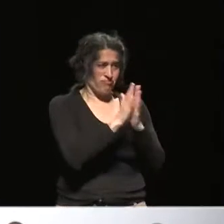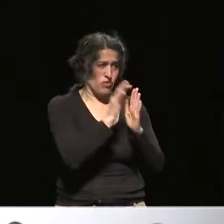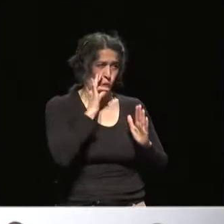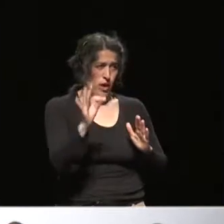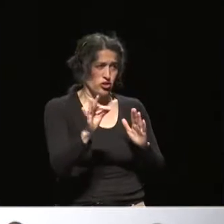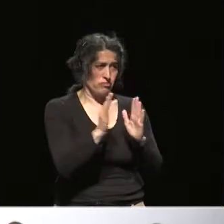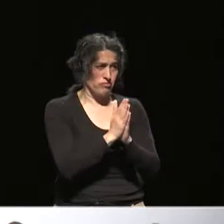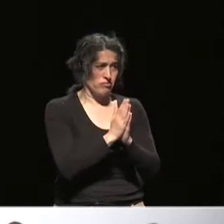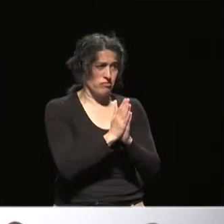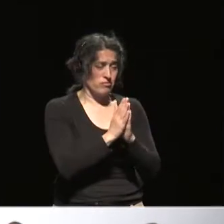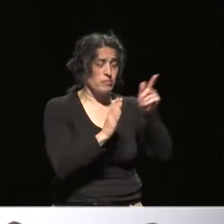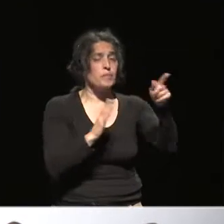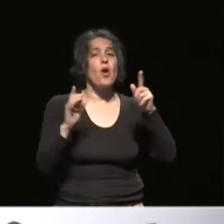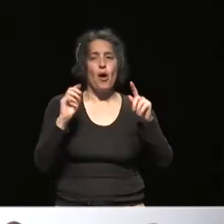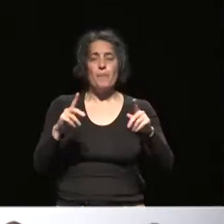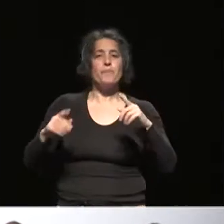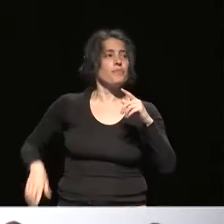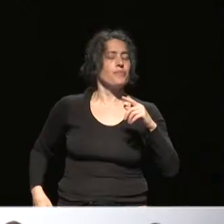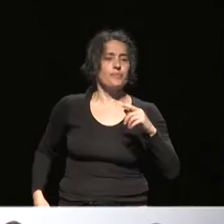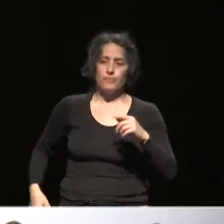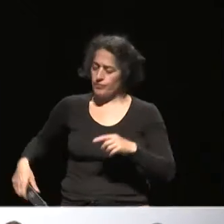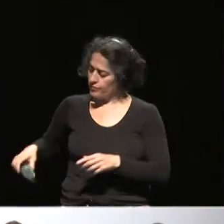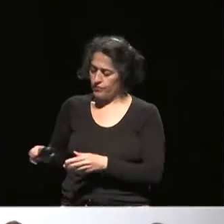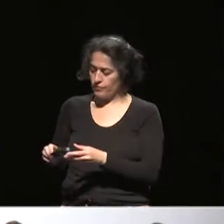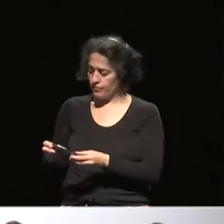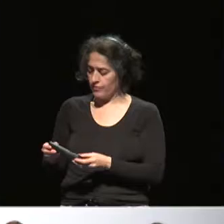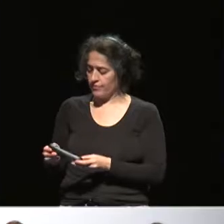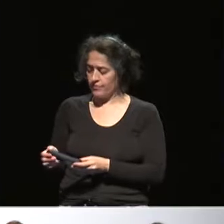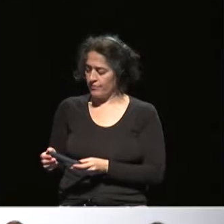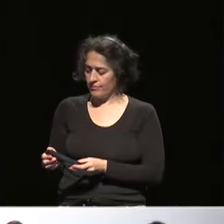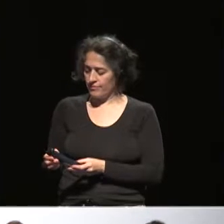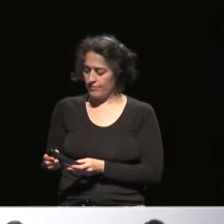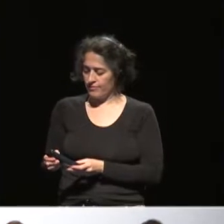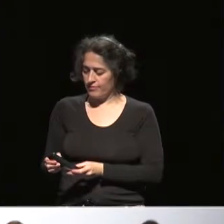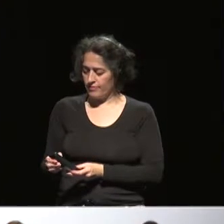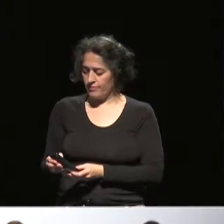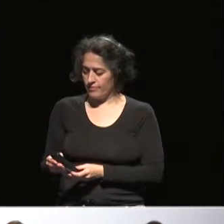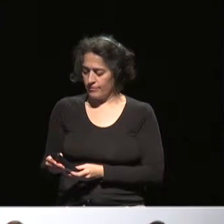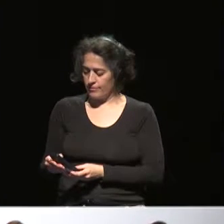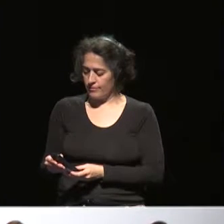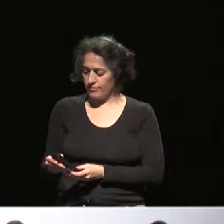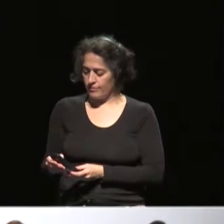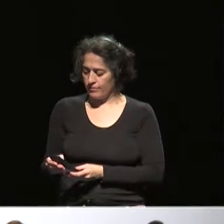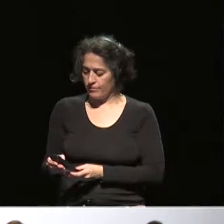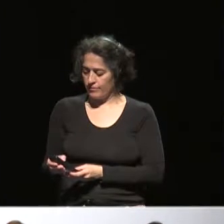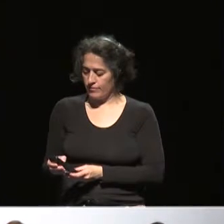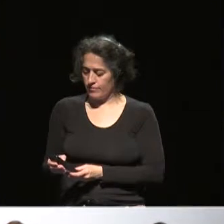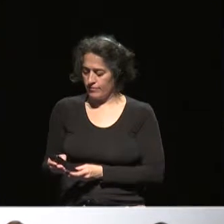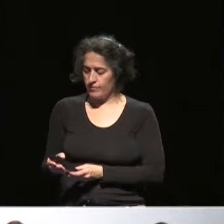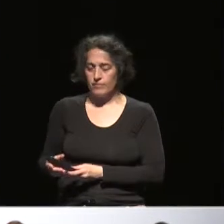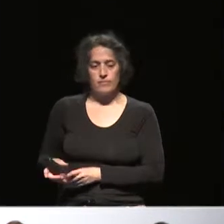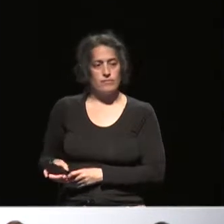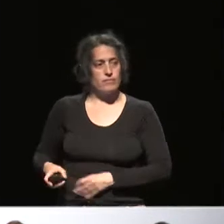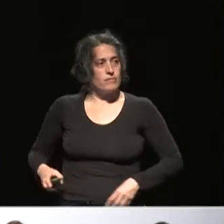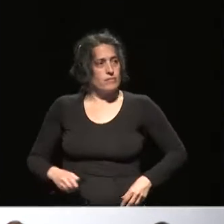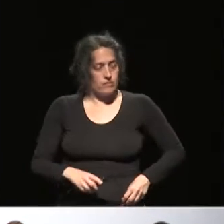The European Commission for the period 2014-2020 will have at least 36 programs that will include anti-corruption